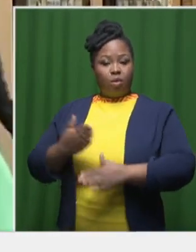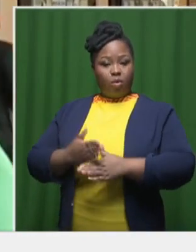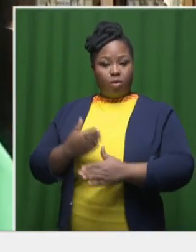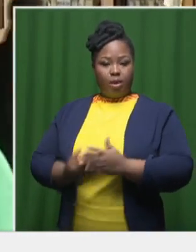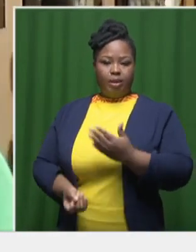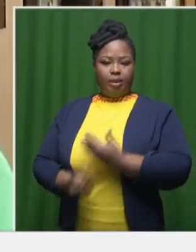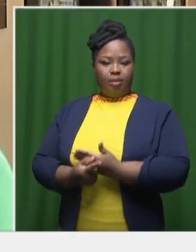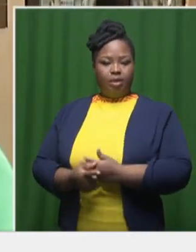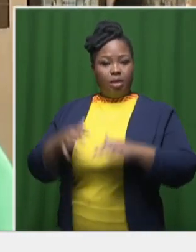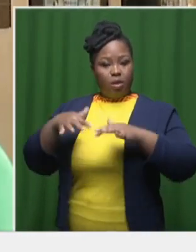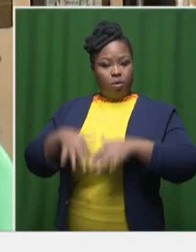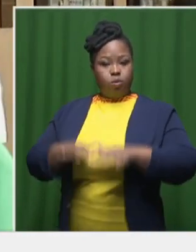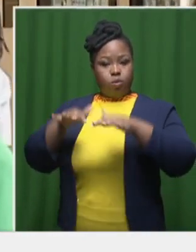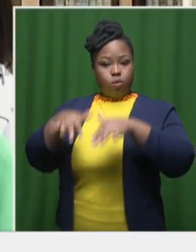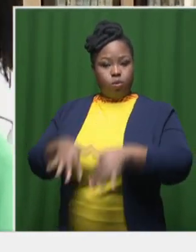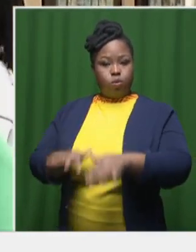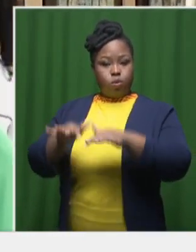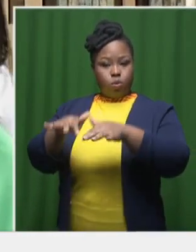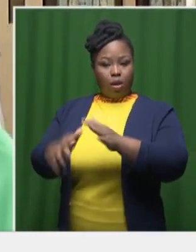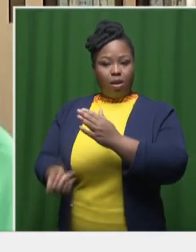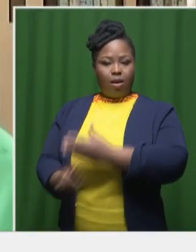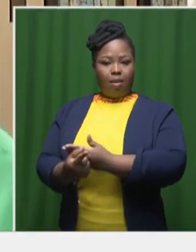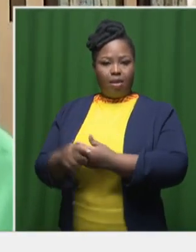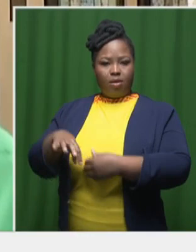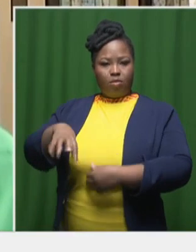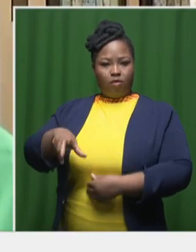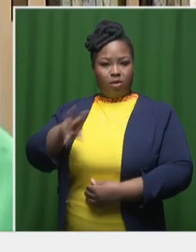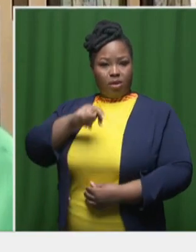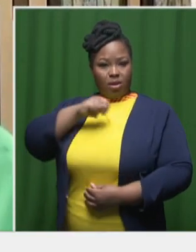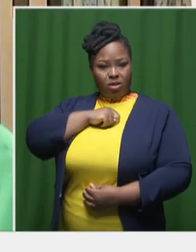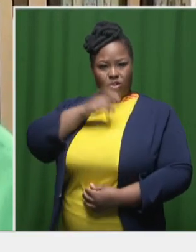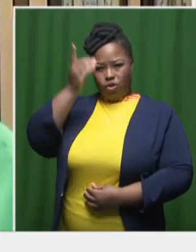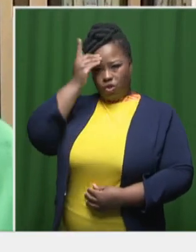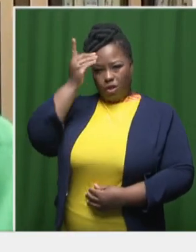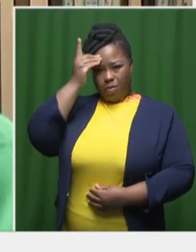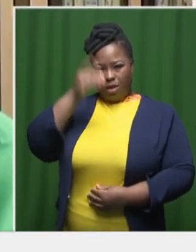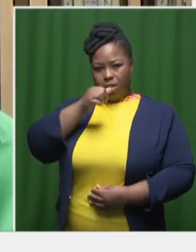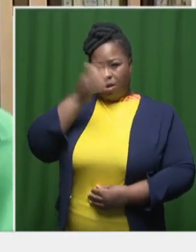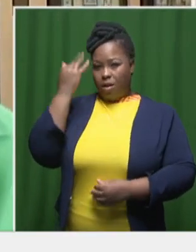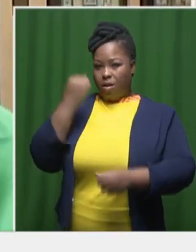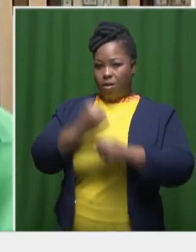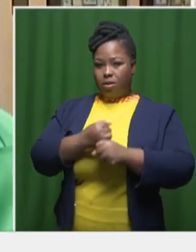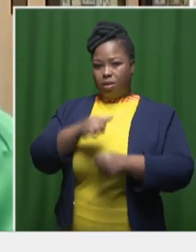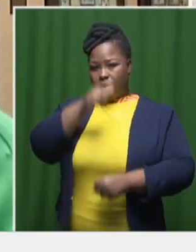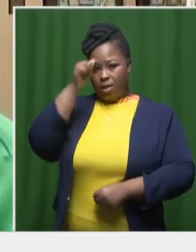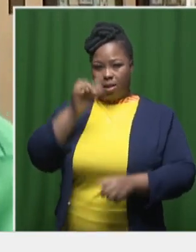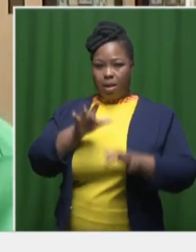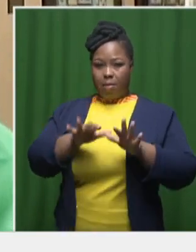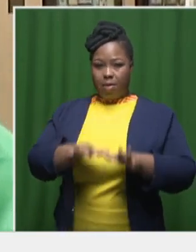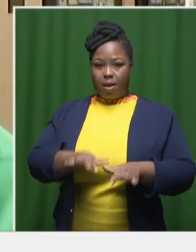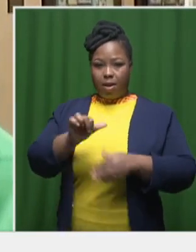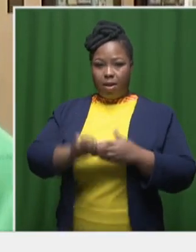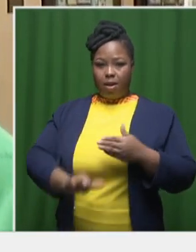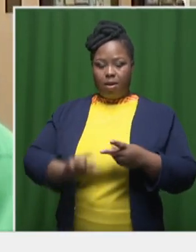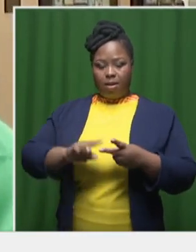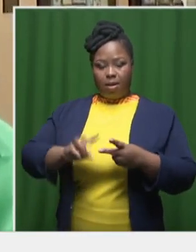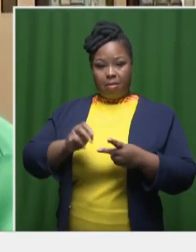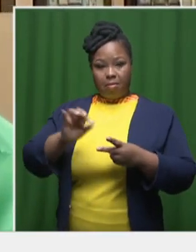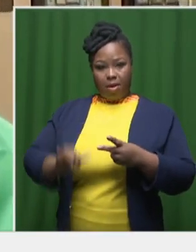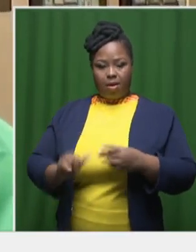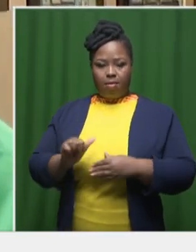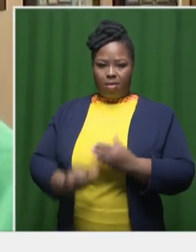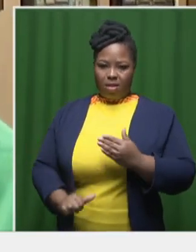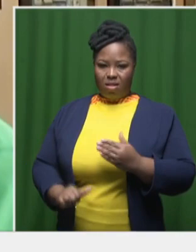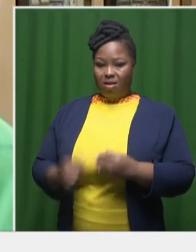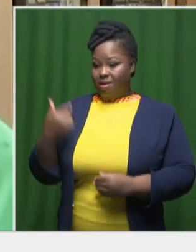on the major flooding events that we had here in the province and in Durban in April and May of last year. And there we were able to say with confidence